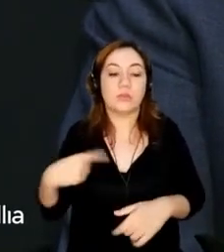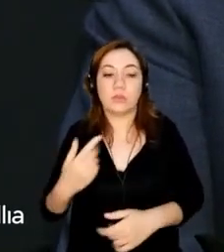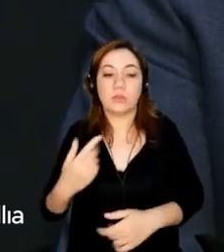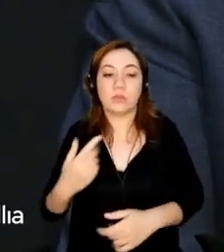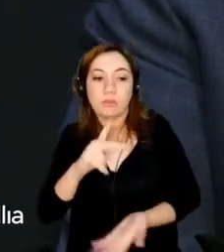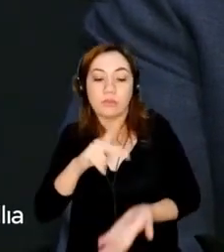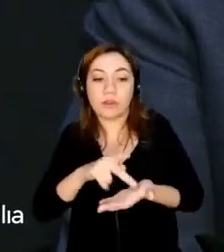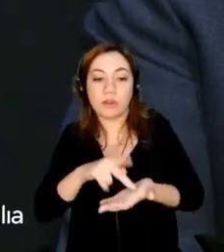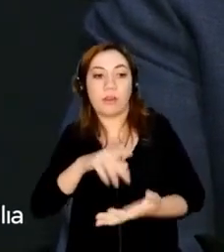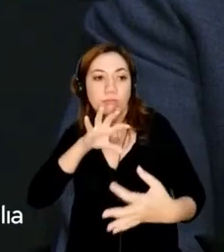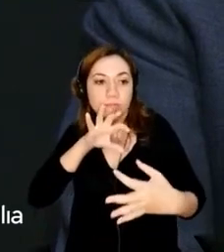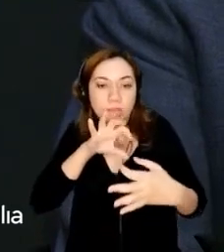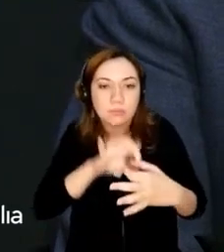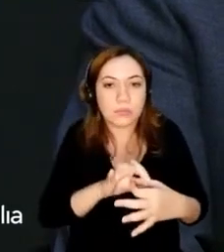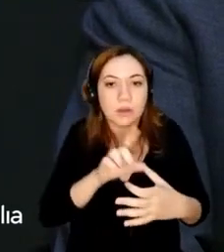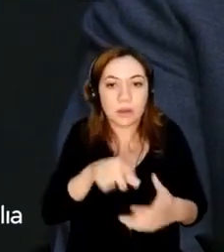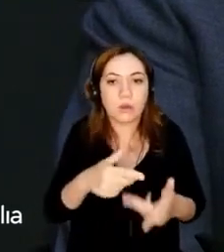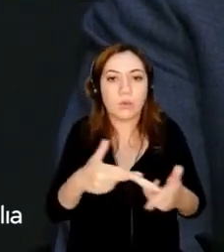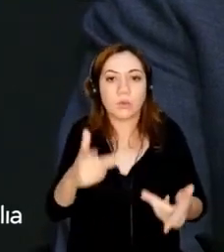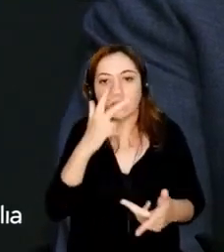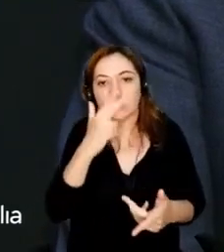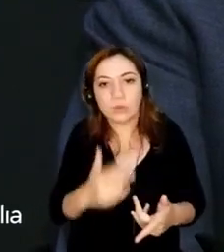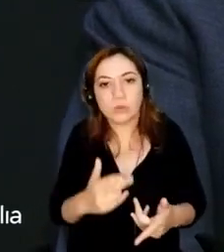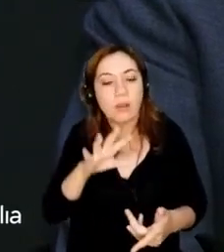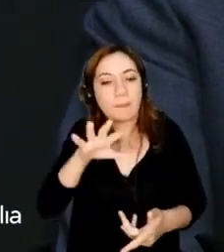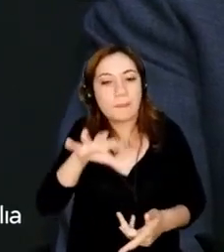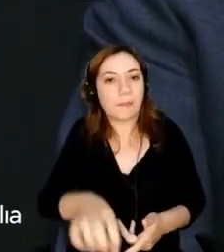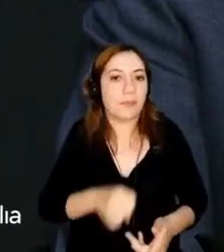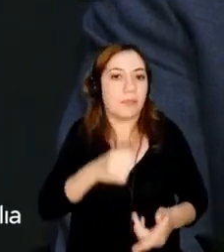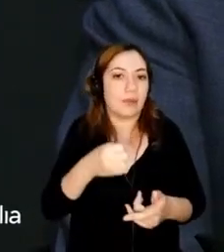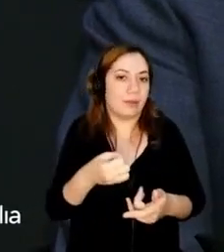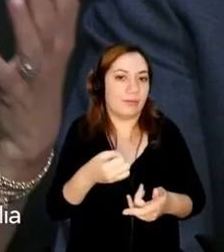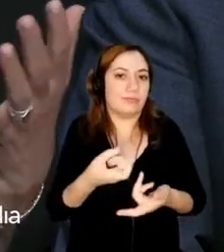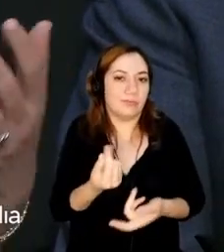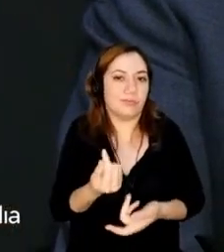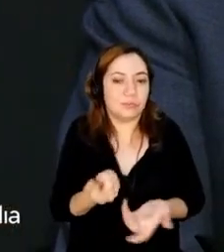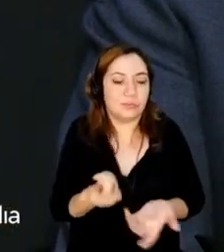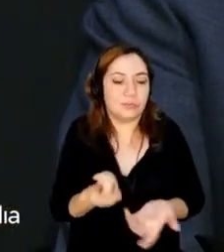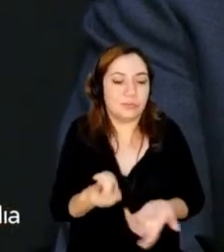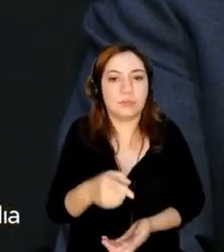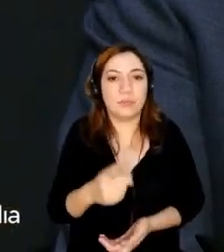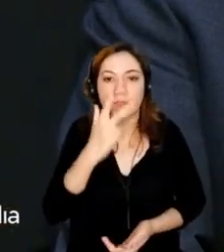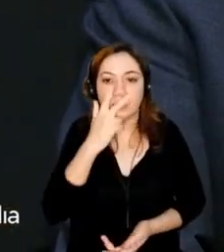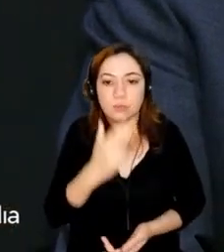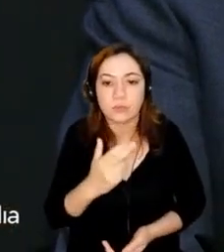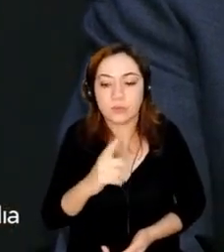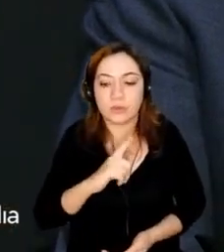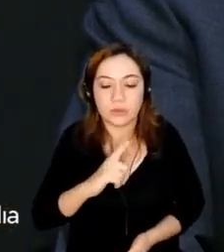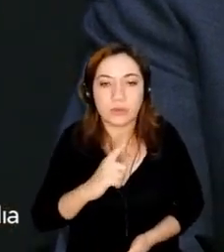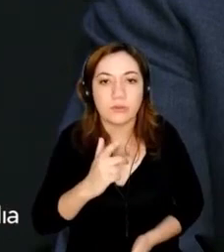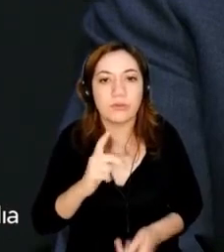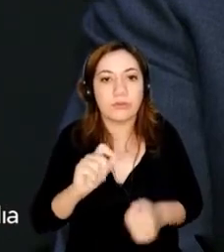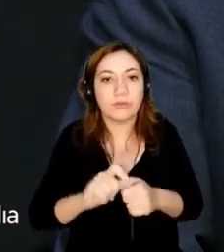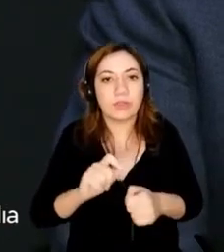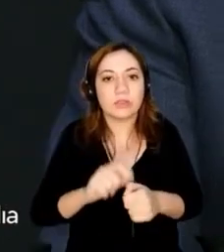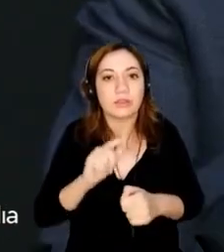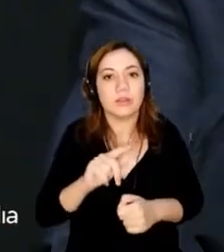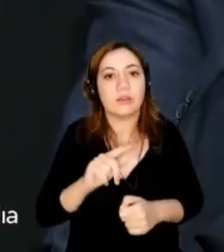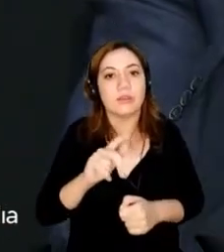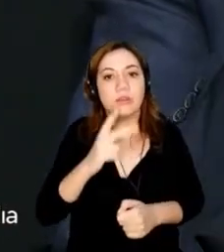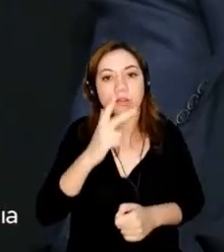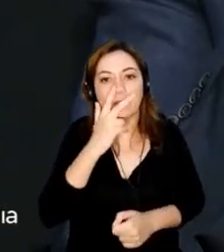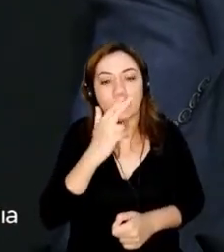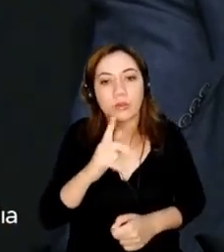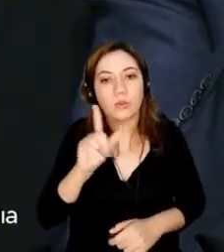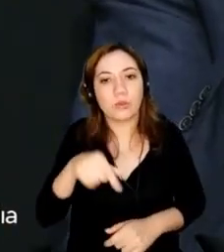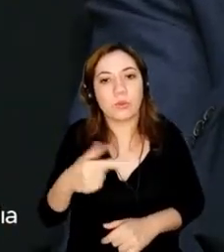cashing the check. You know, we just recently went and asked for some more funding to go do another project, and our CFO